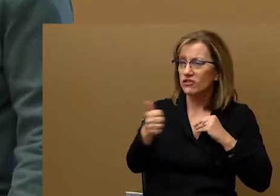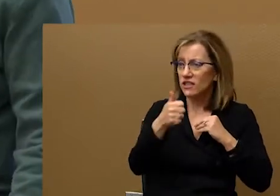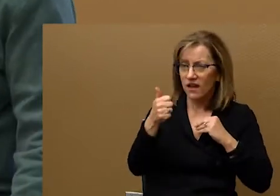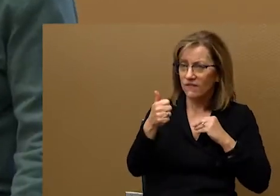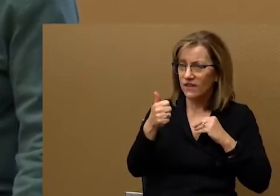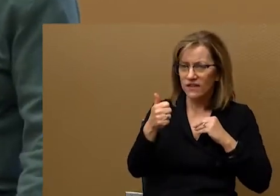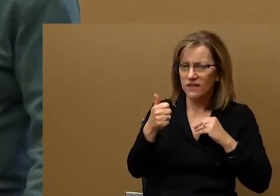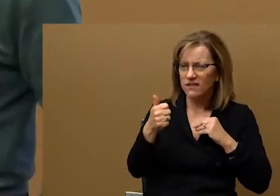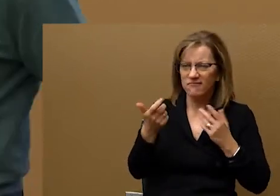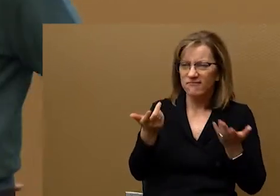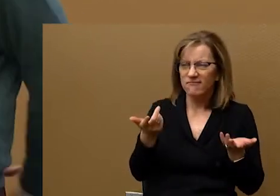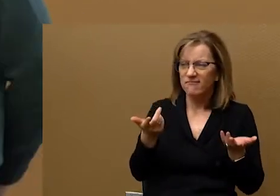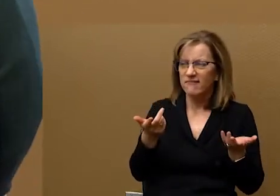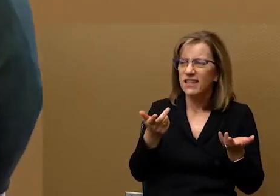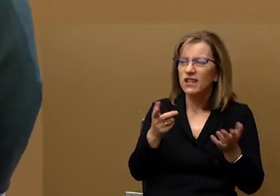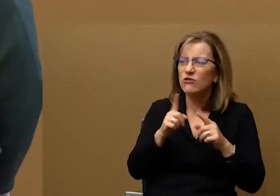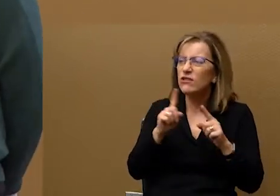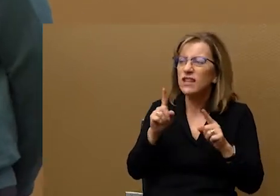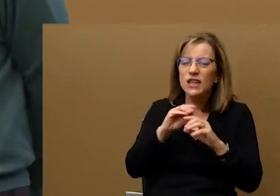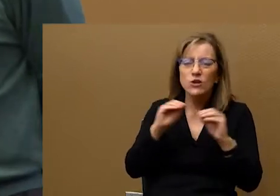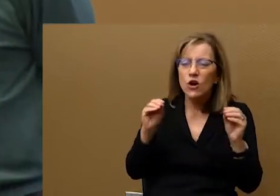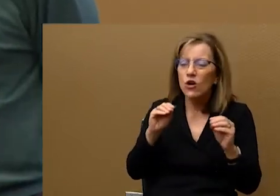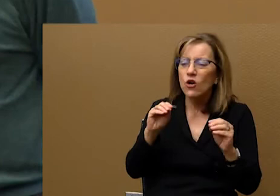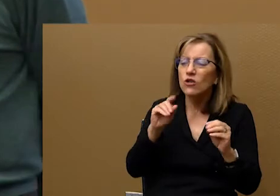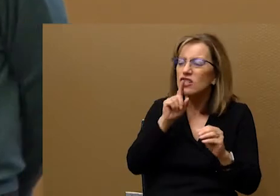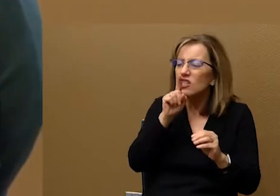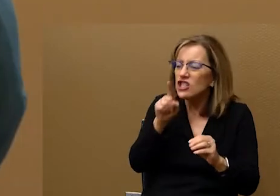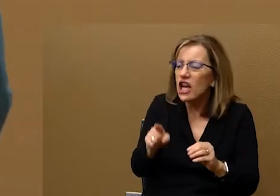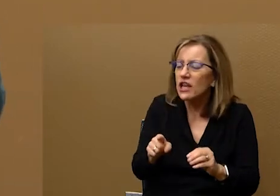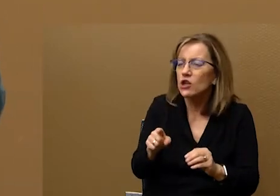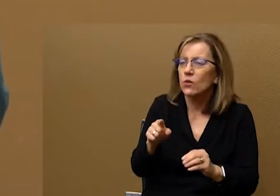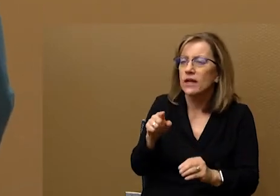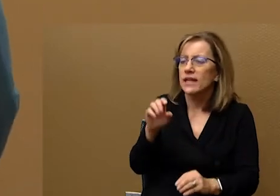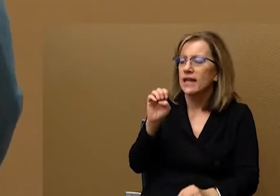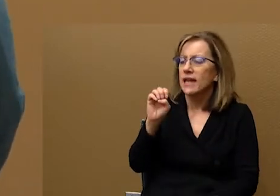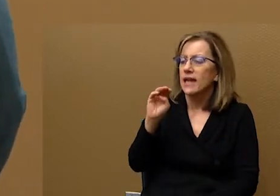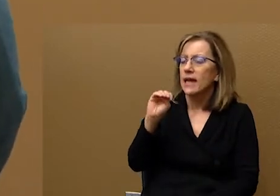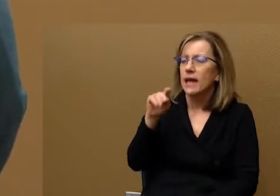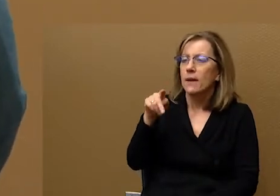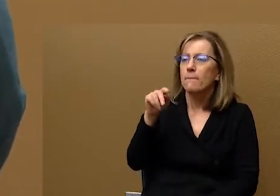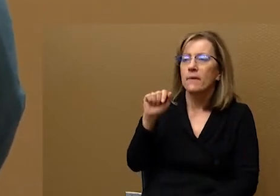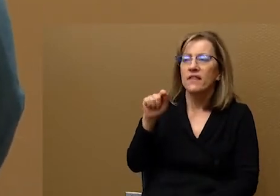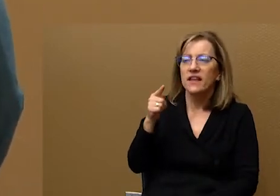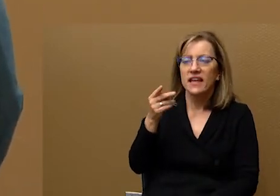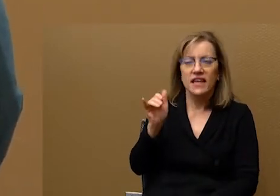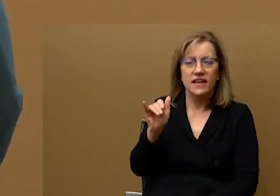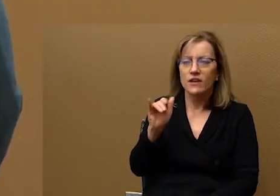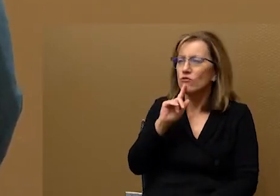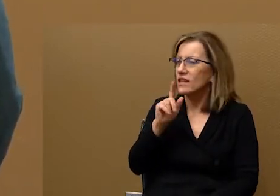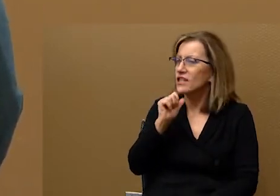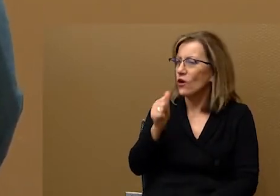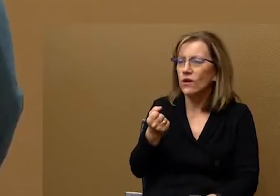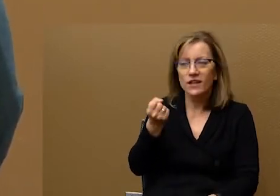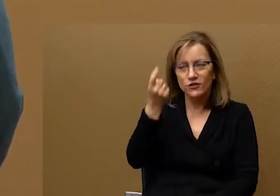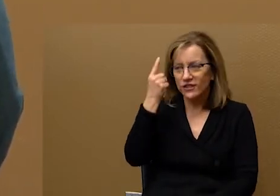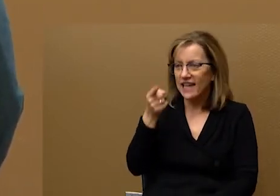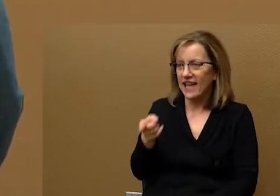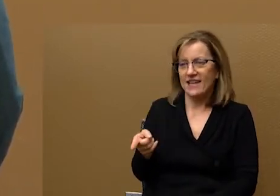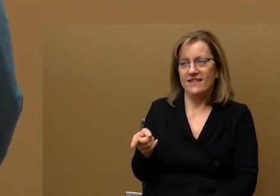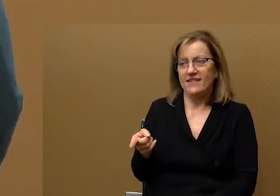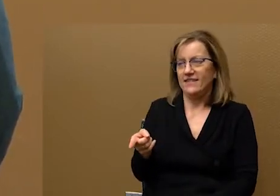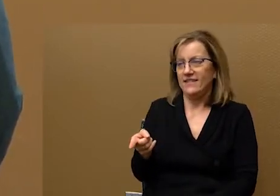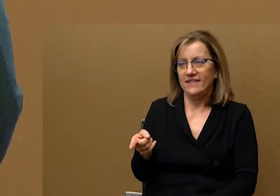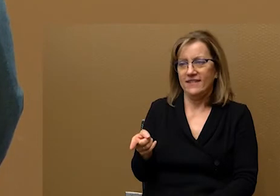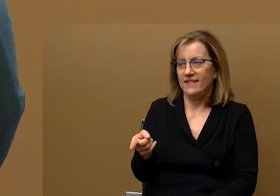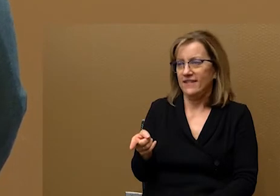experienced it, there isn't, to me, a real genuine empathy. I also